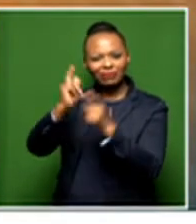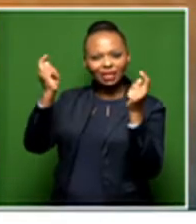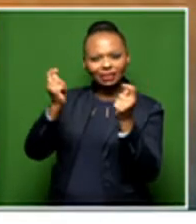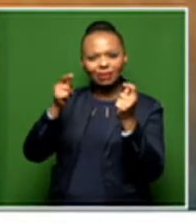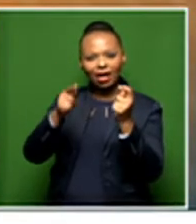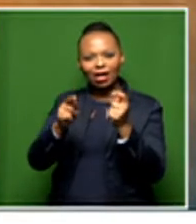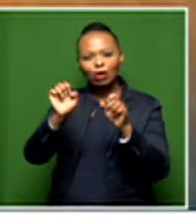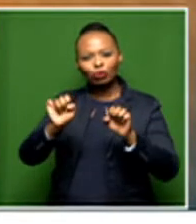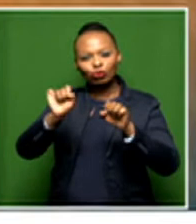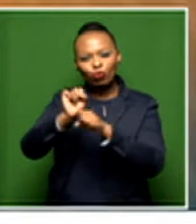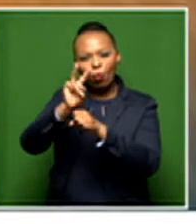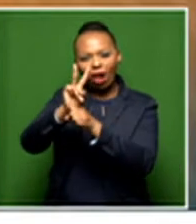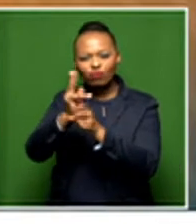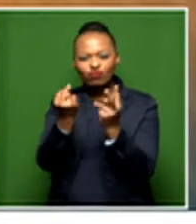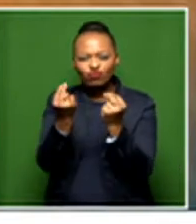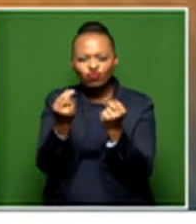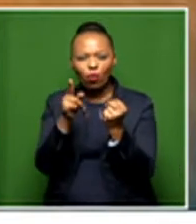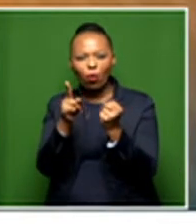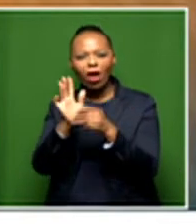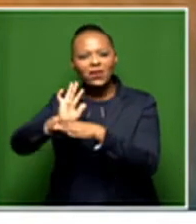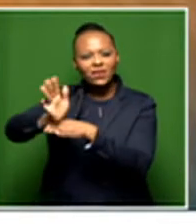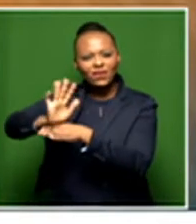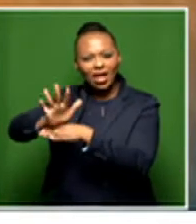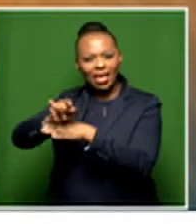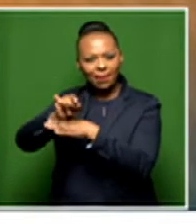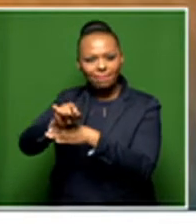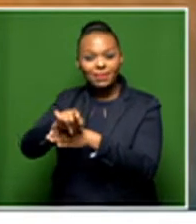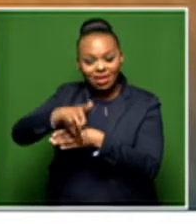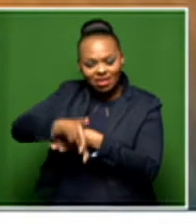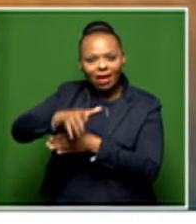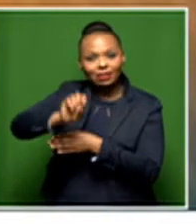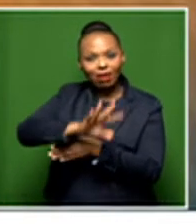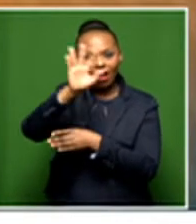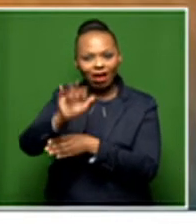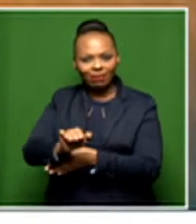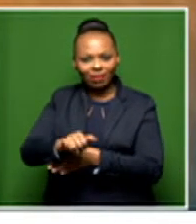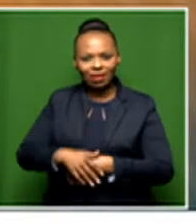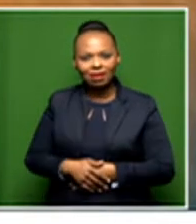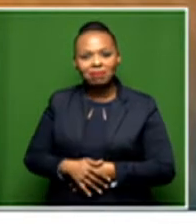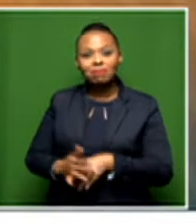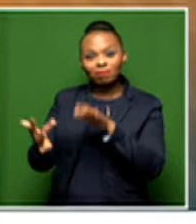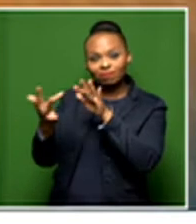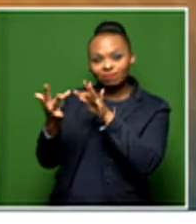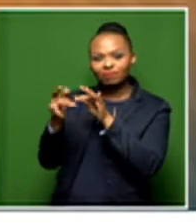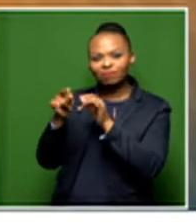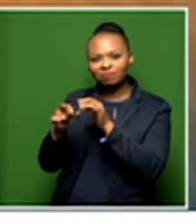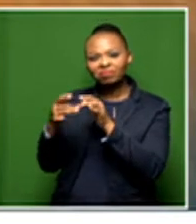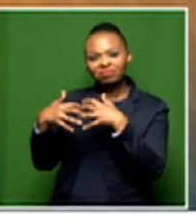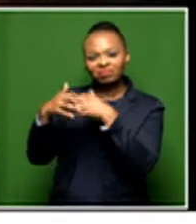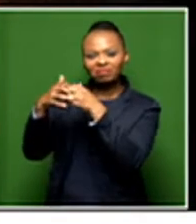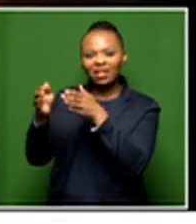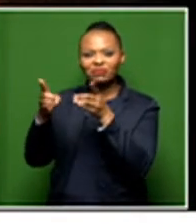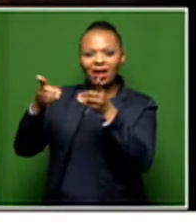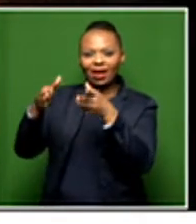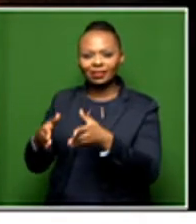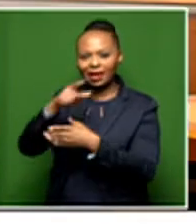lineup of 12 brand new films, all of them premiering in the country. We've re-established our connection with the festival's curator and co-director,